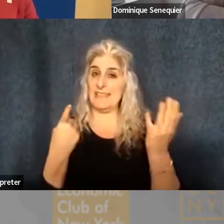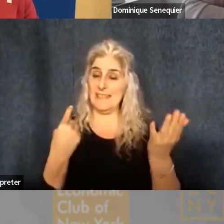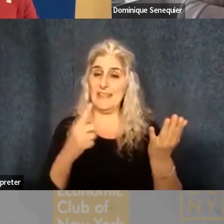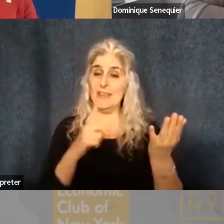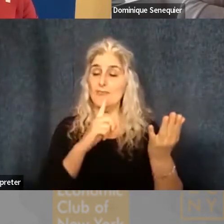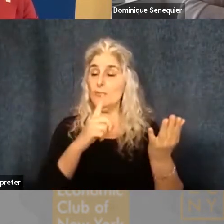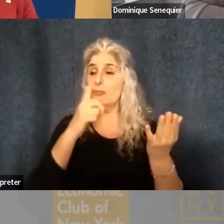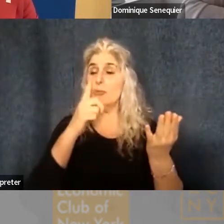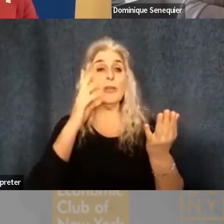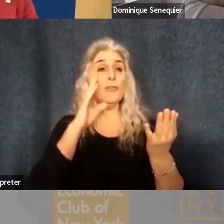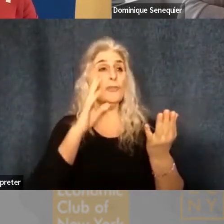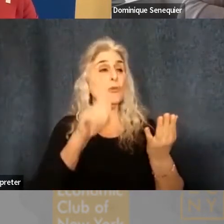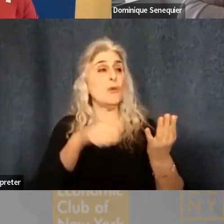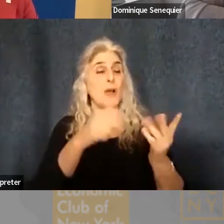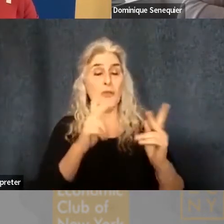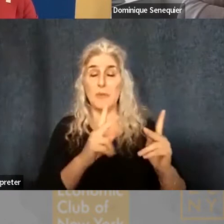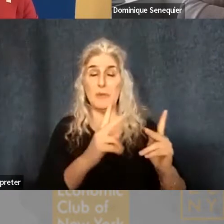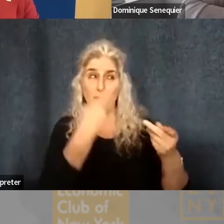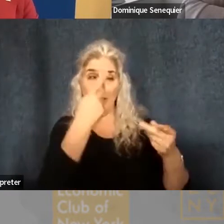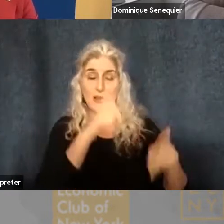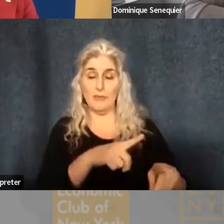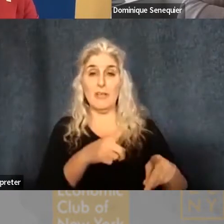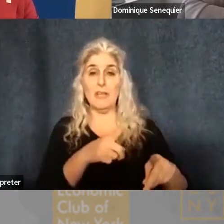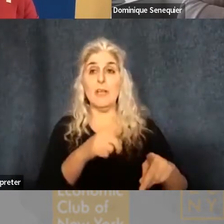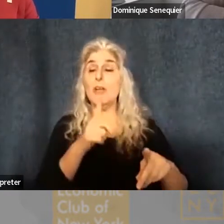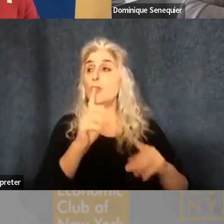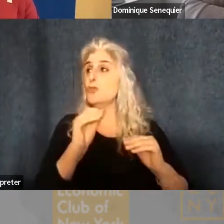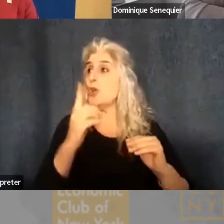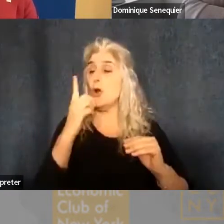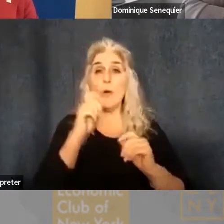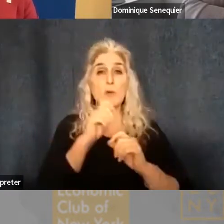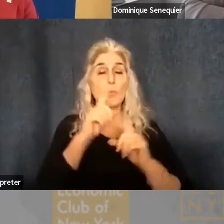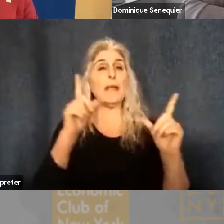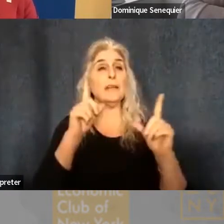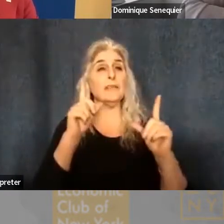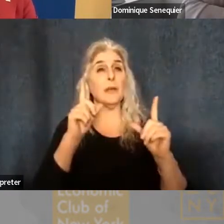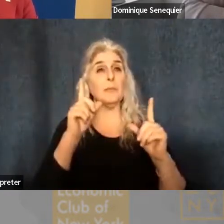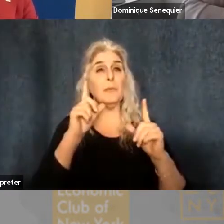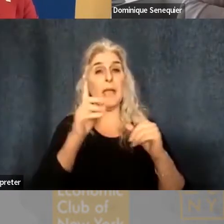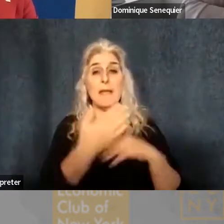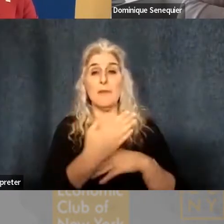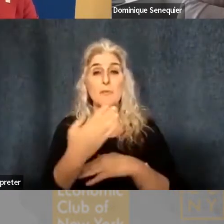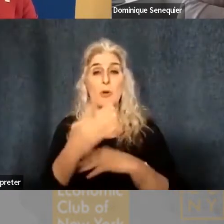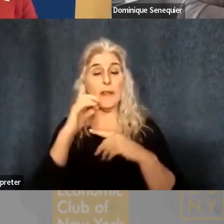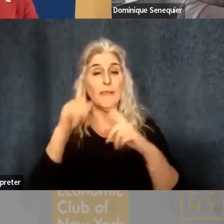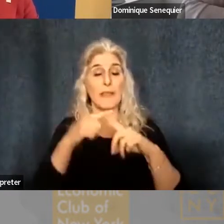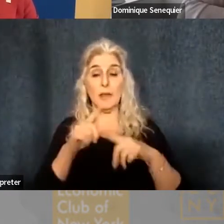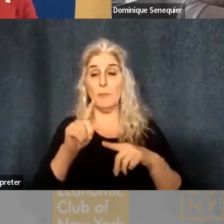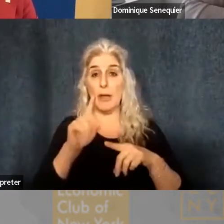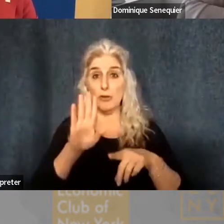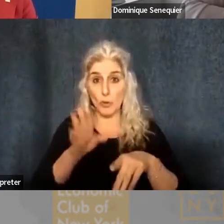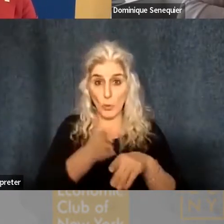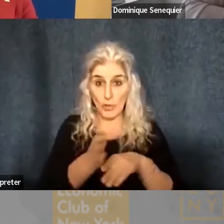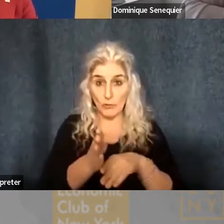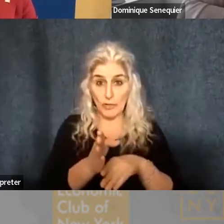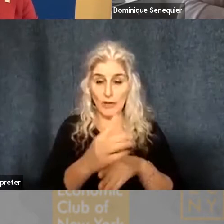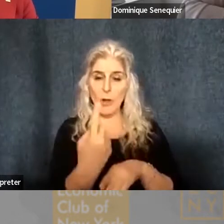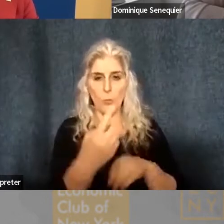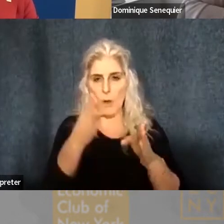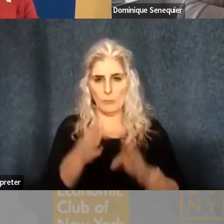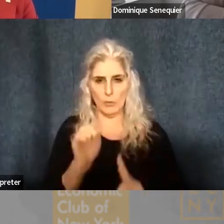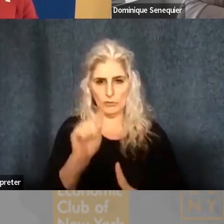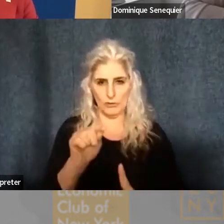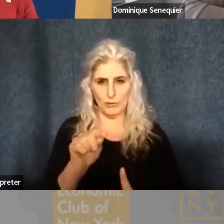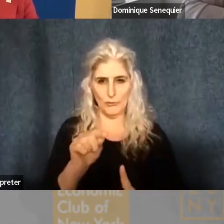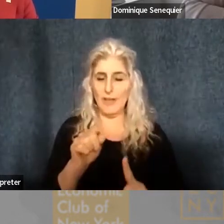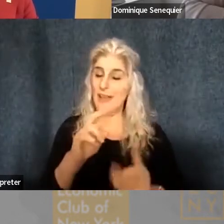up out of bed thinking about your career but you. So you have to think about what you're going to do about your career and you have to take action. And so